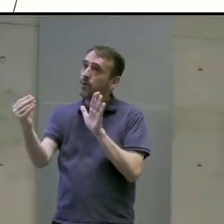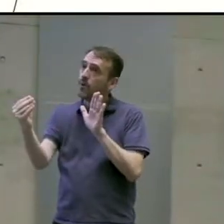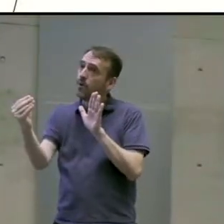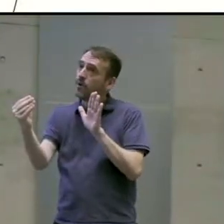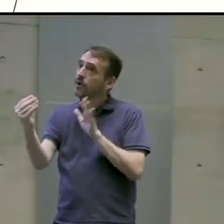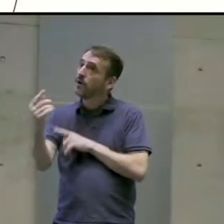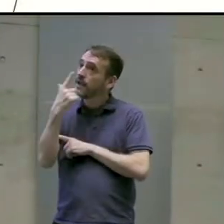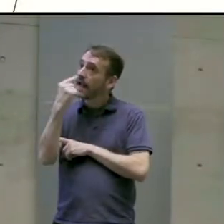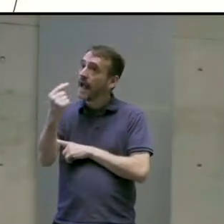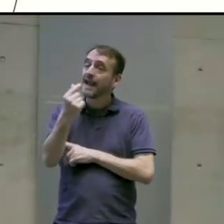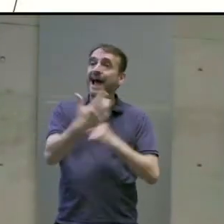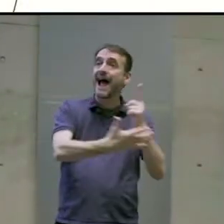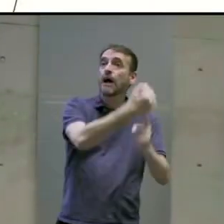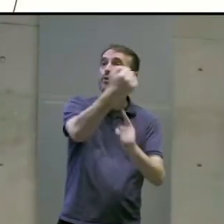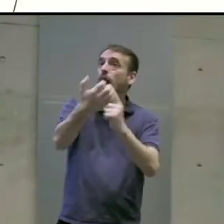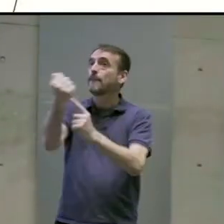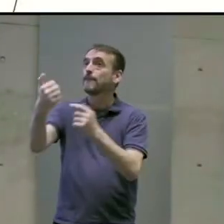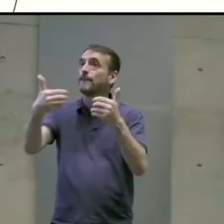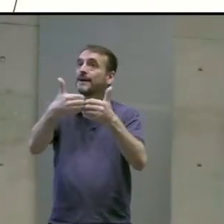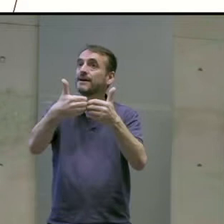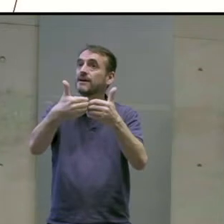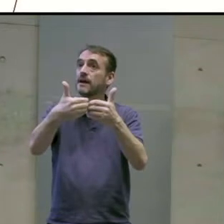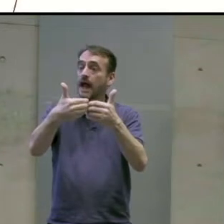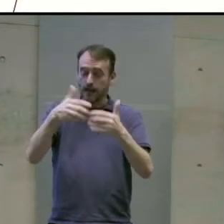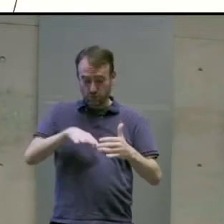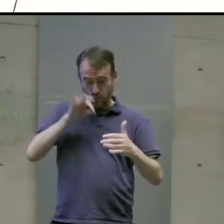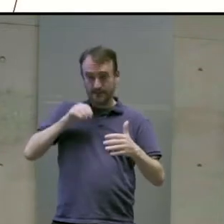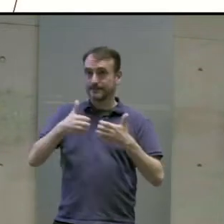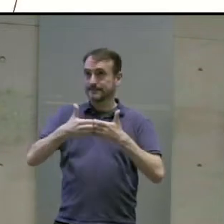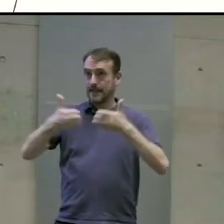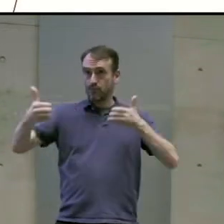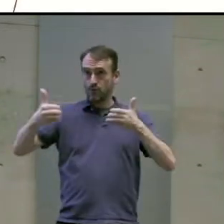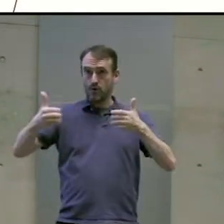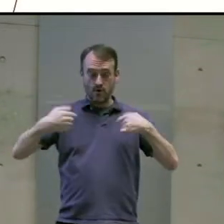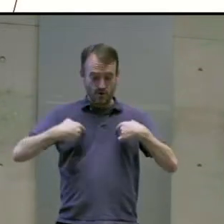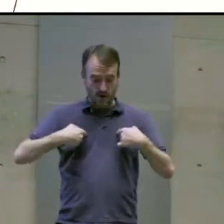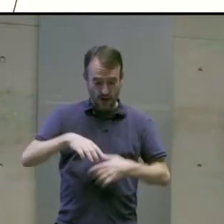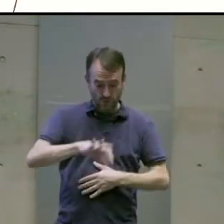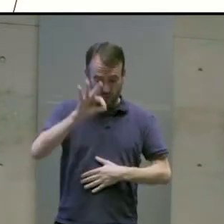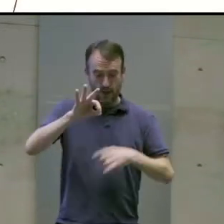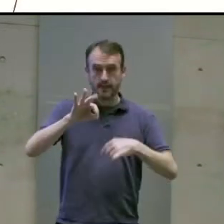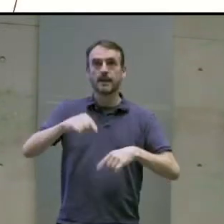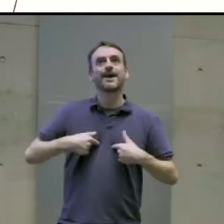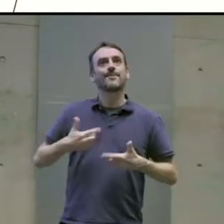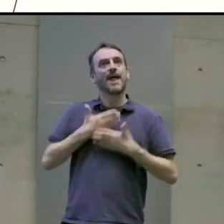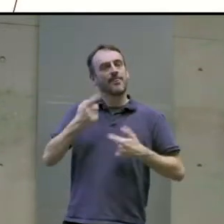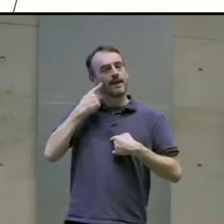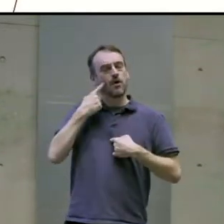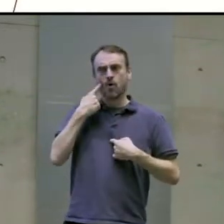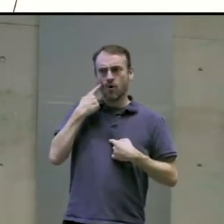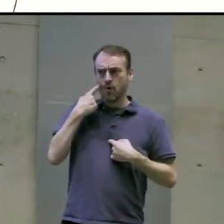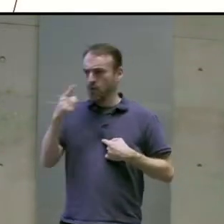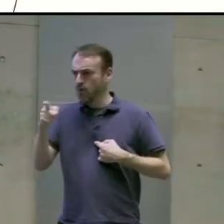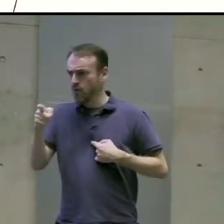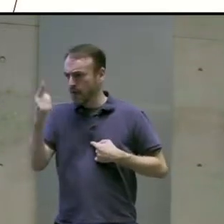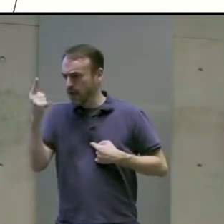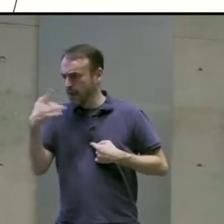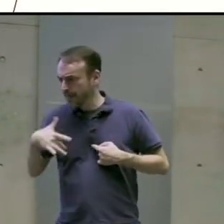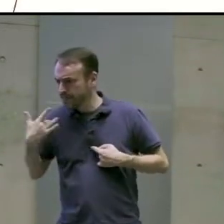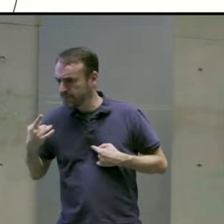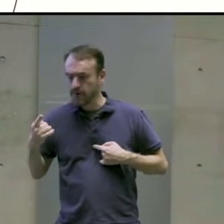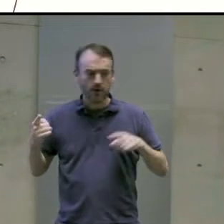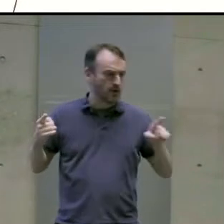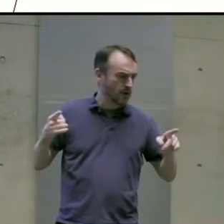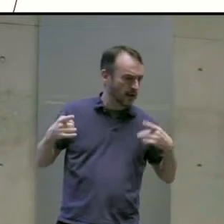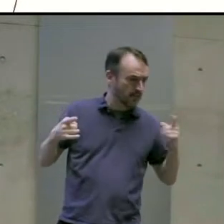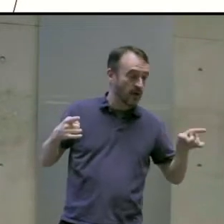separate outcomes from the choices themselves. At the moment of choice, the player's thinking, who's going to live? In reality, Sean